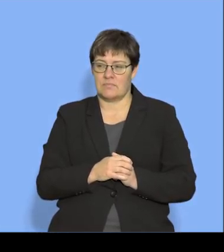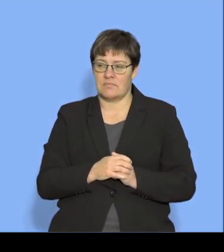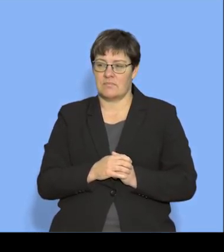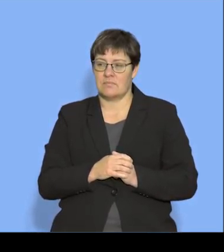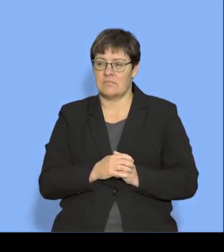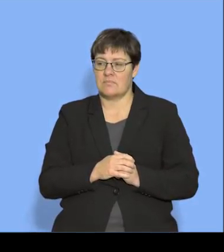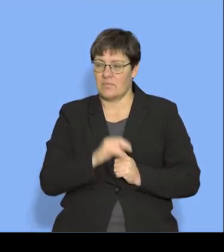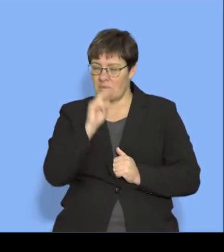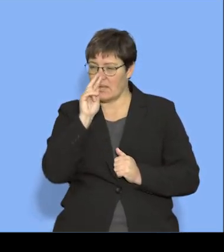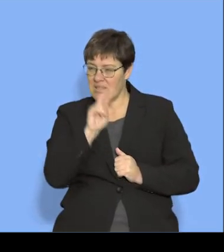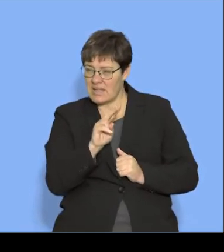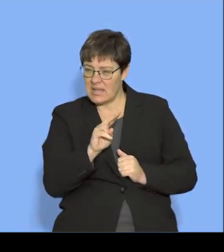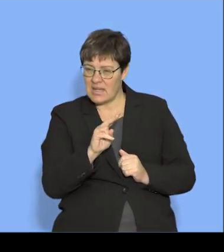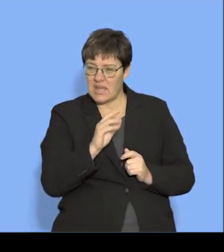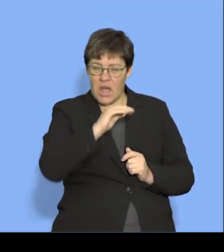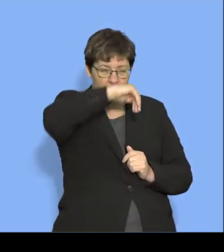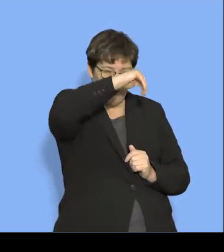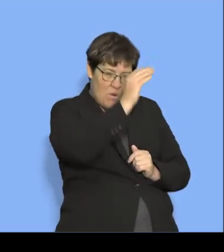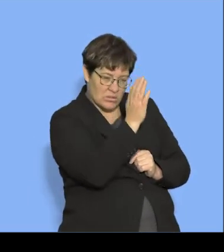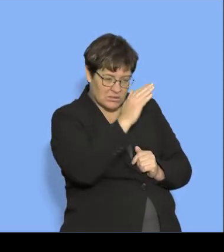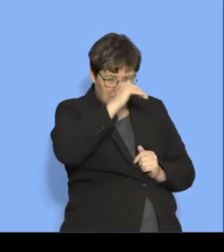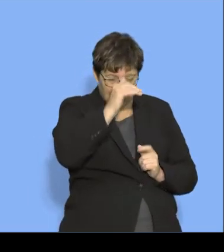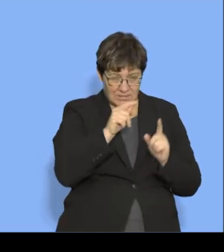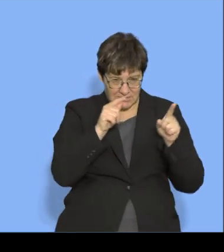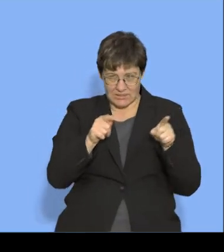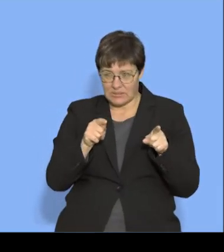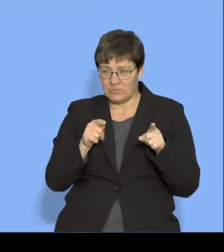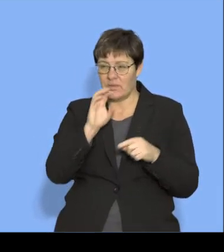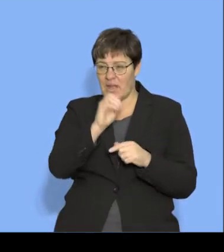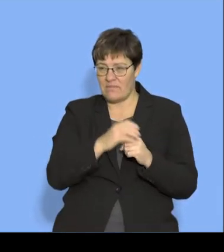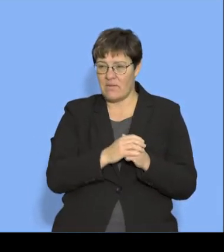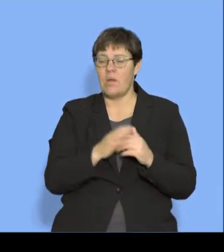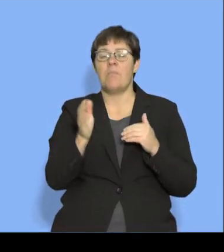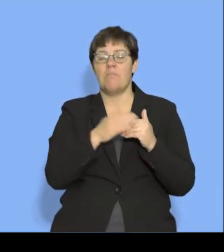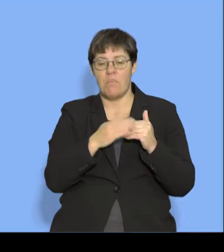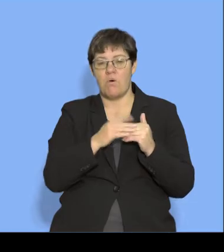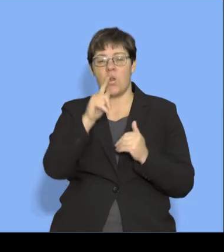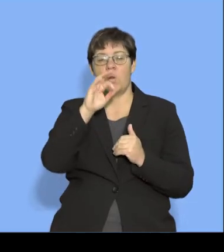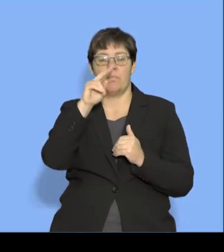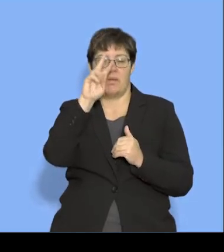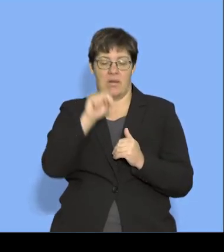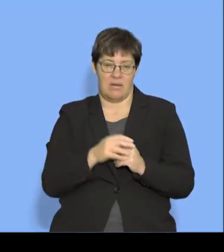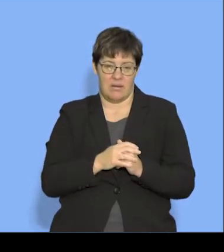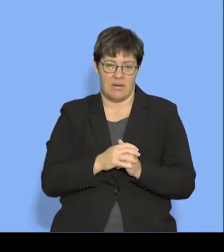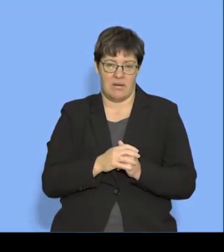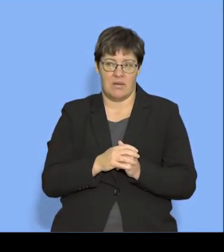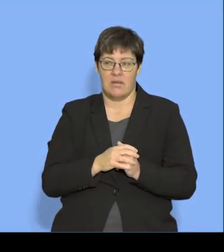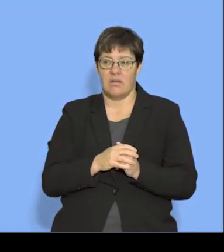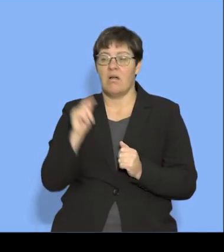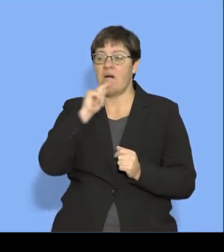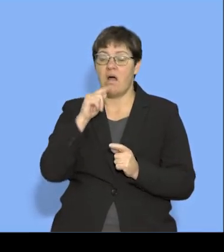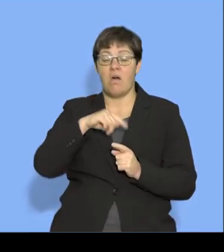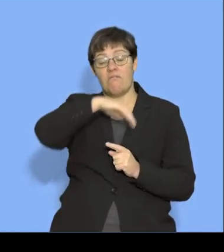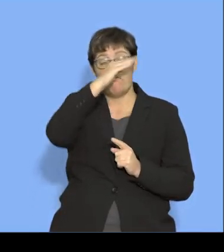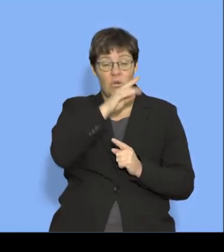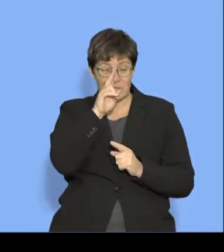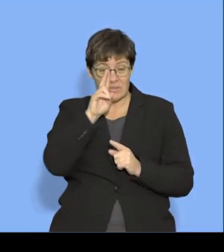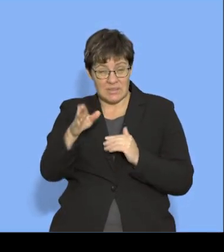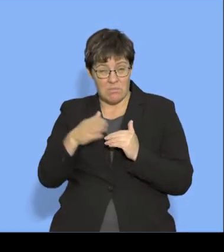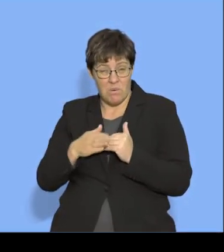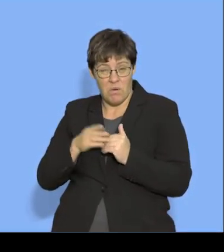Right, so as I mentioned, you can see the folded inner folds here, the transverse folds extending into the lumen. And then on these folds,